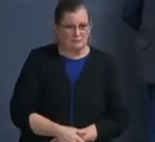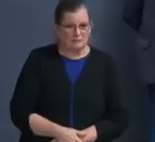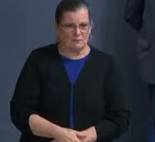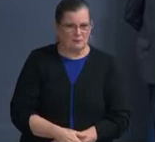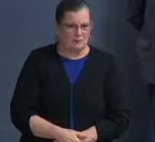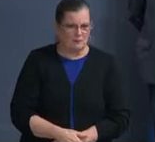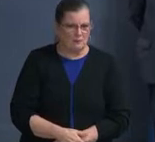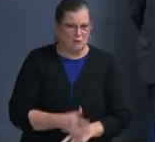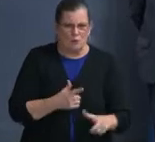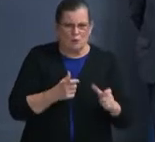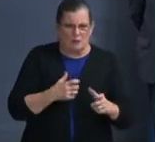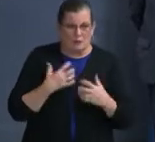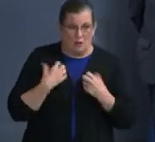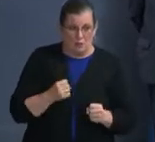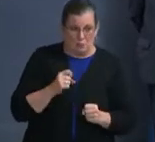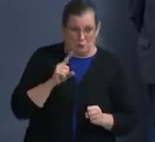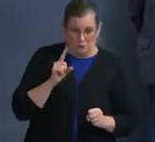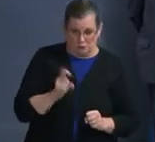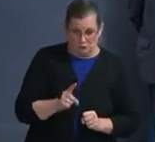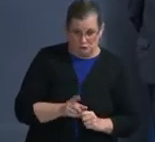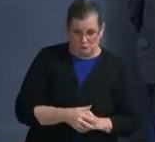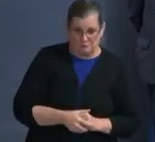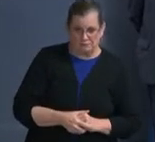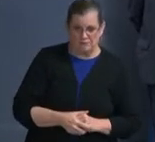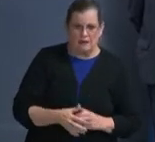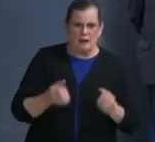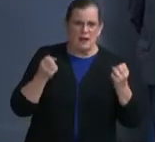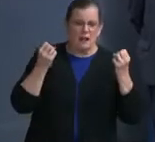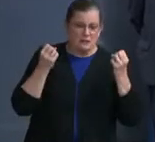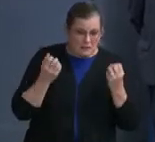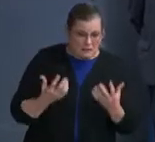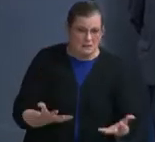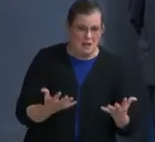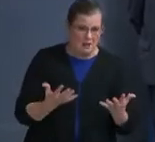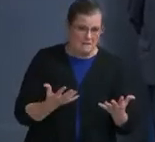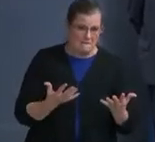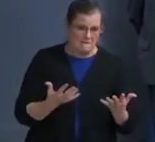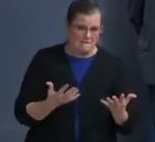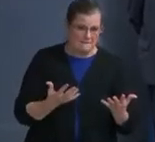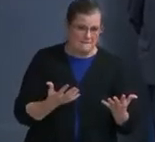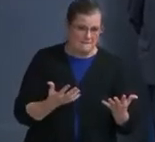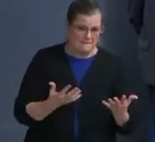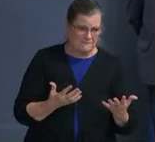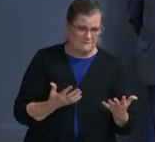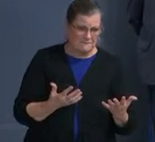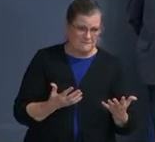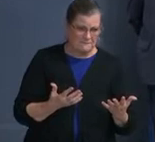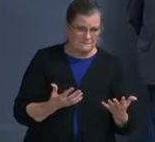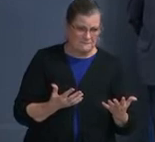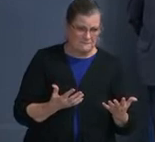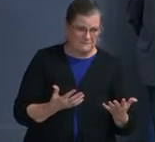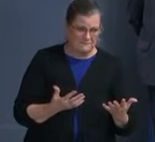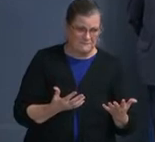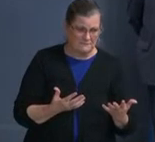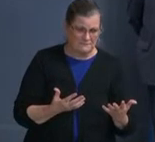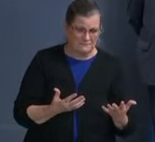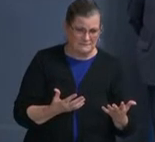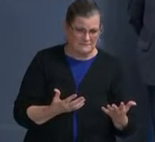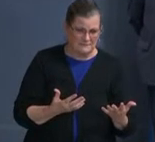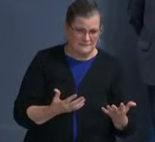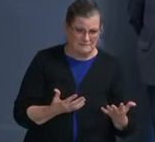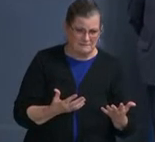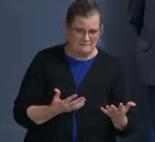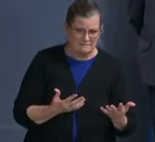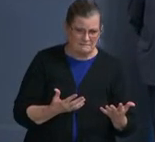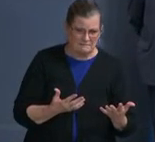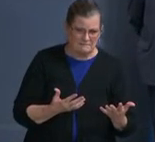Very quick health question on a lot of the protesters that were in town over the weekend were not wearing masks, less than half,